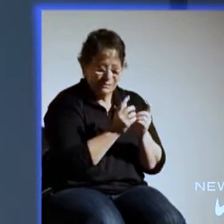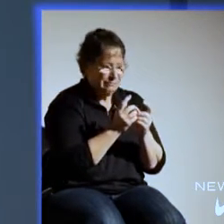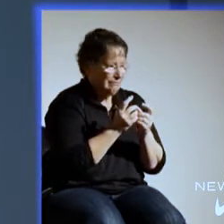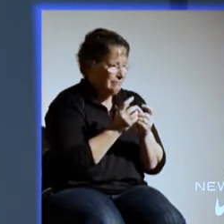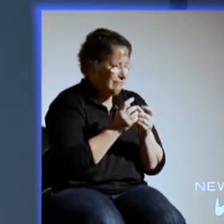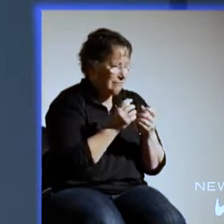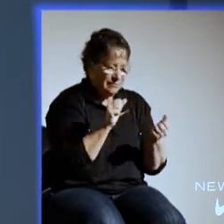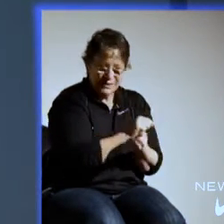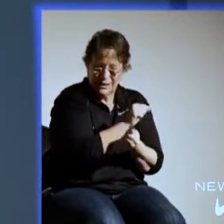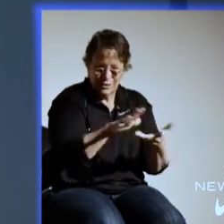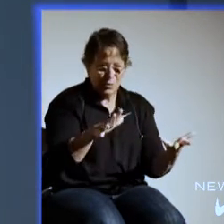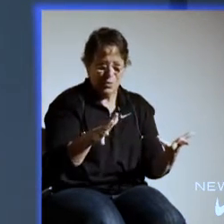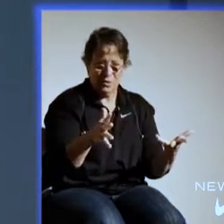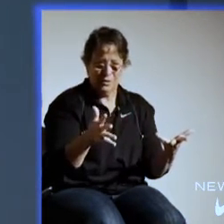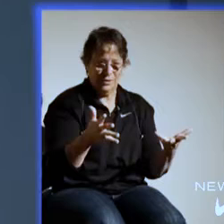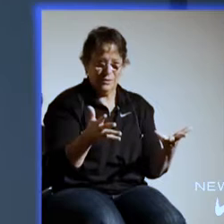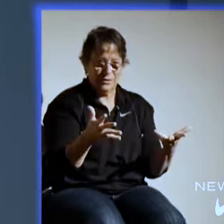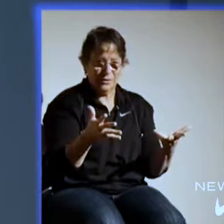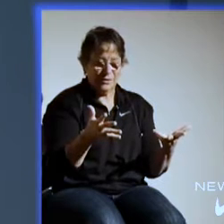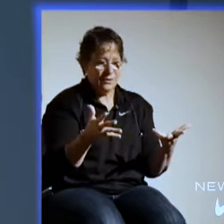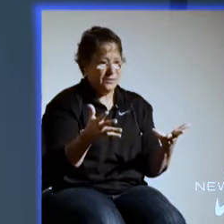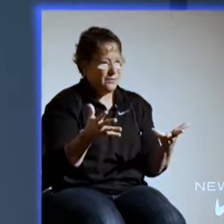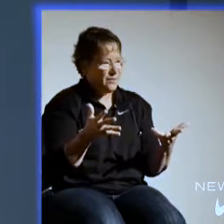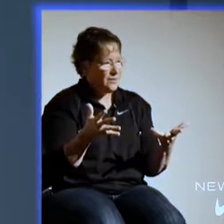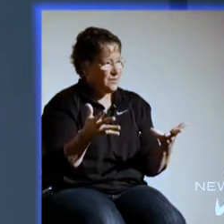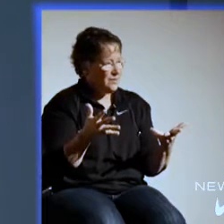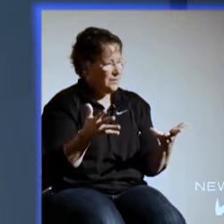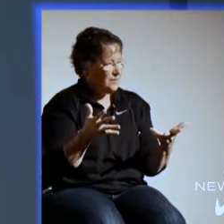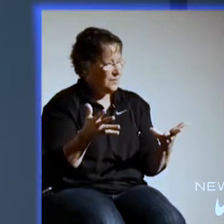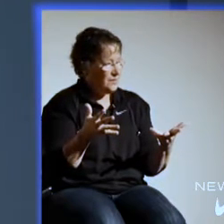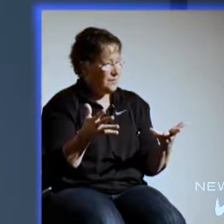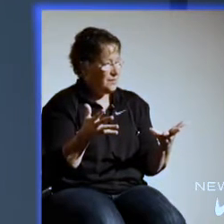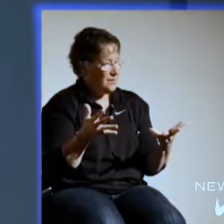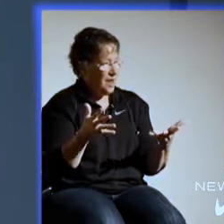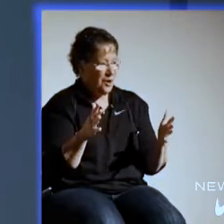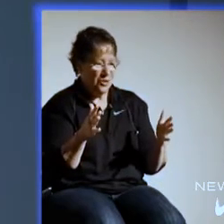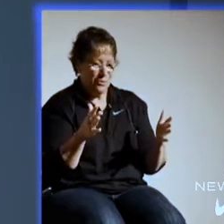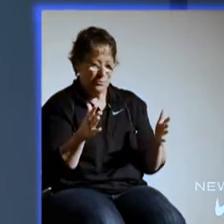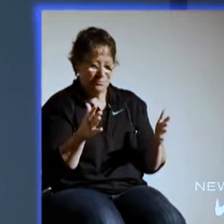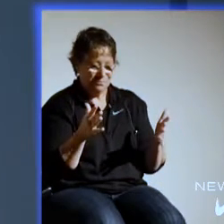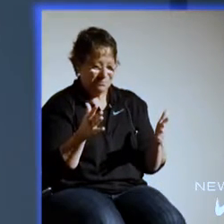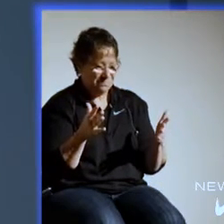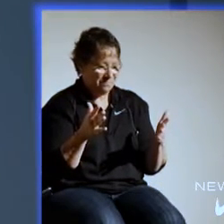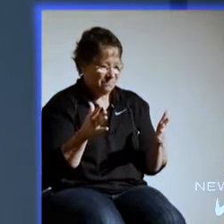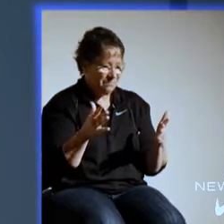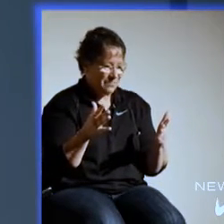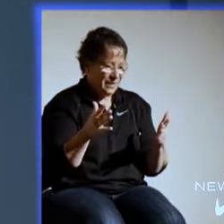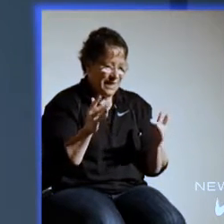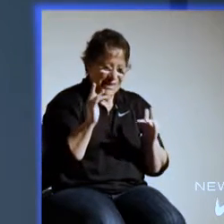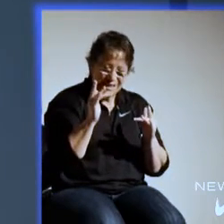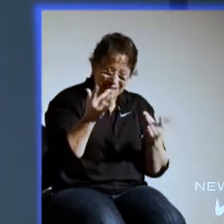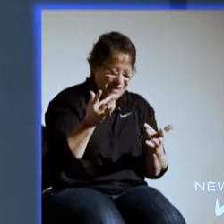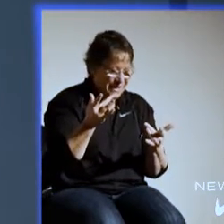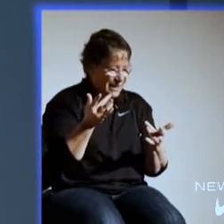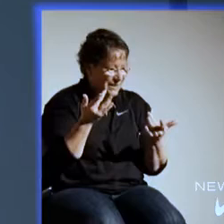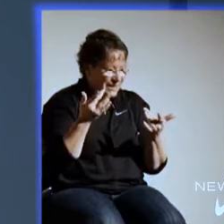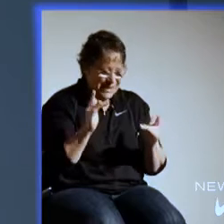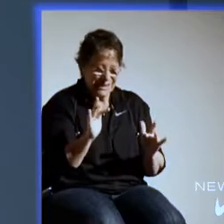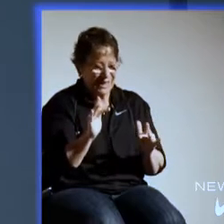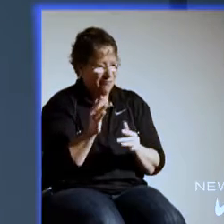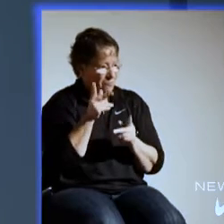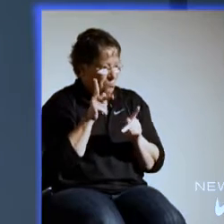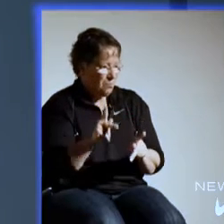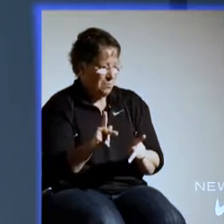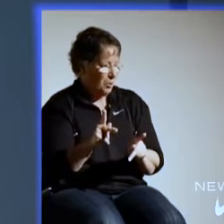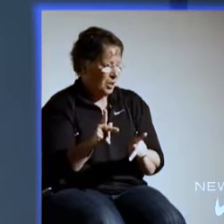Are you tired of people walking away from the Lord and never knowing the plan that he has and